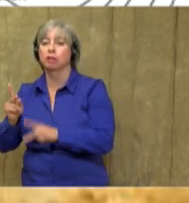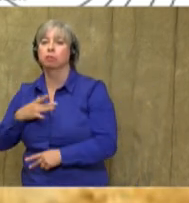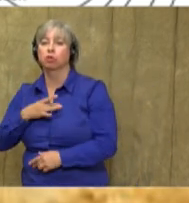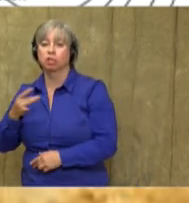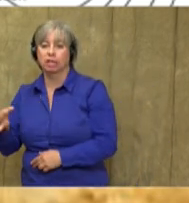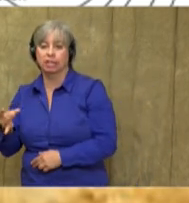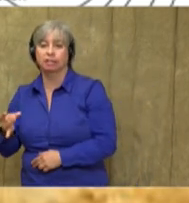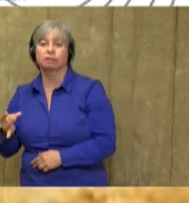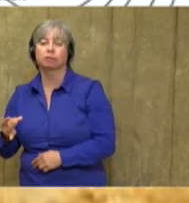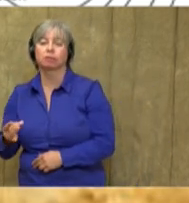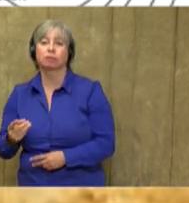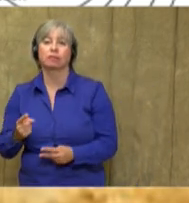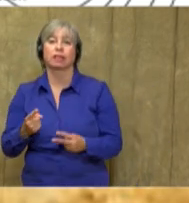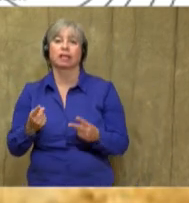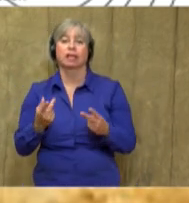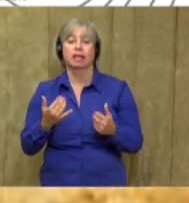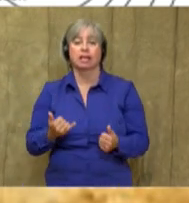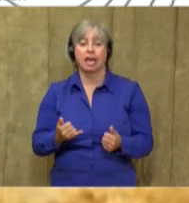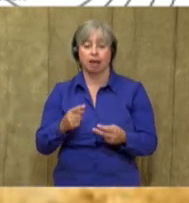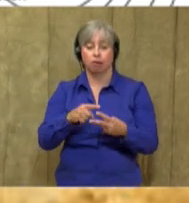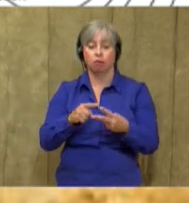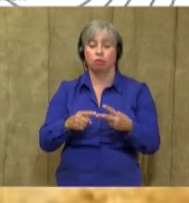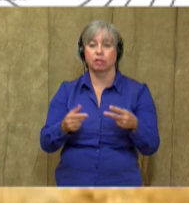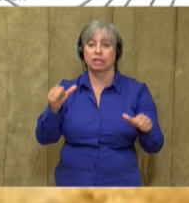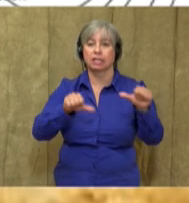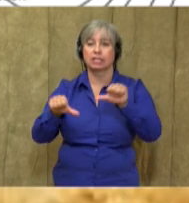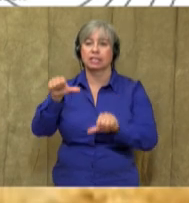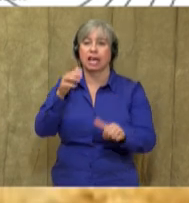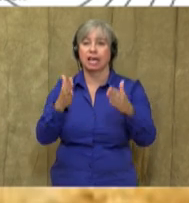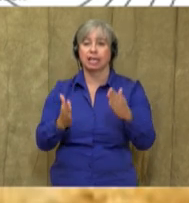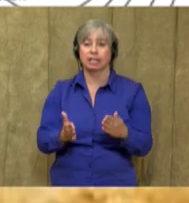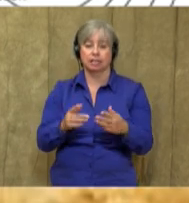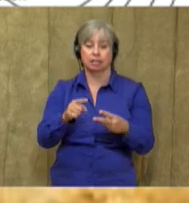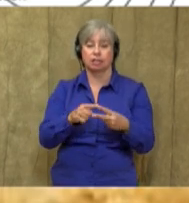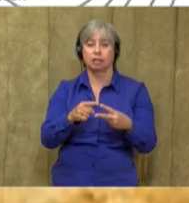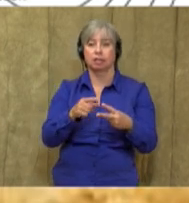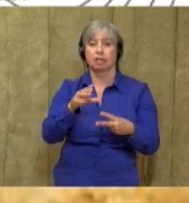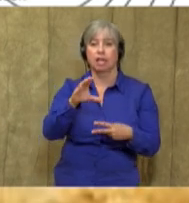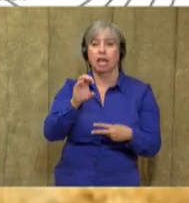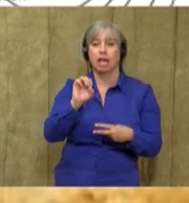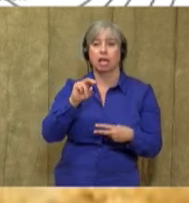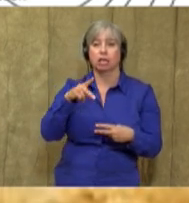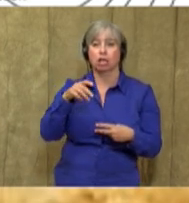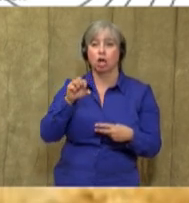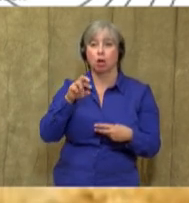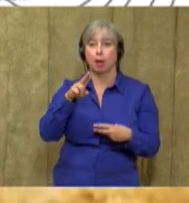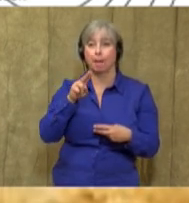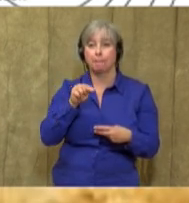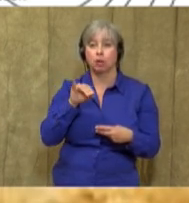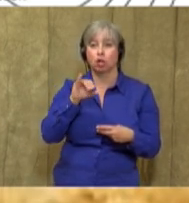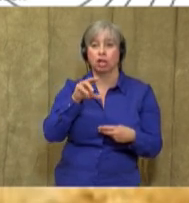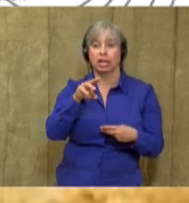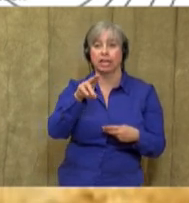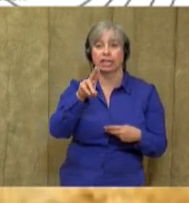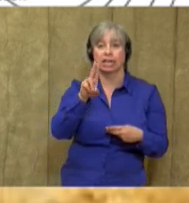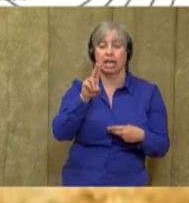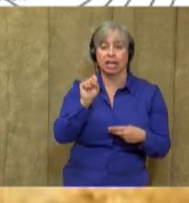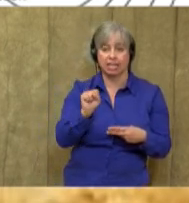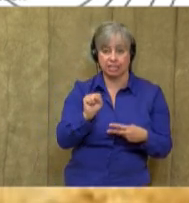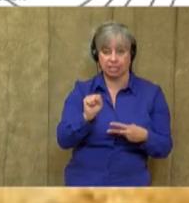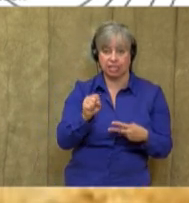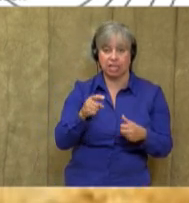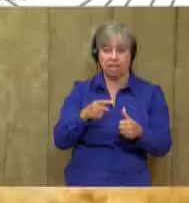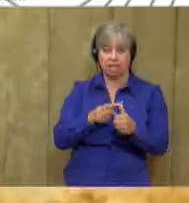going to look at two scientists that were very prominent during this time. We've got Copernicus, who is going to be the first one to say that